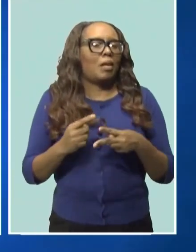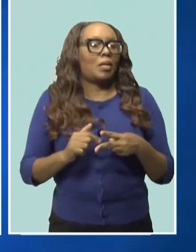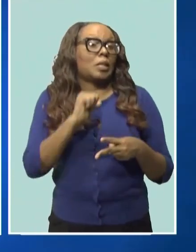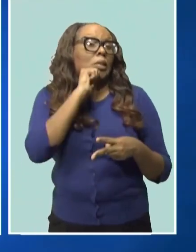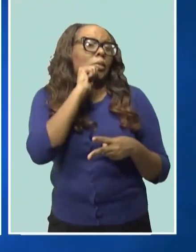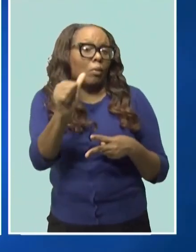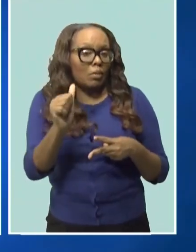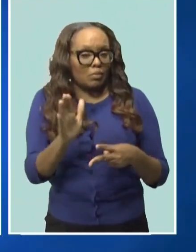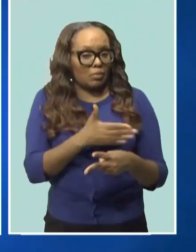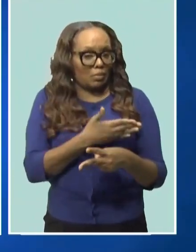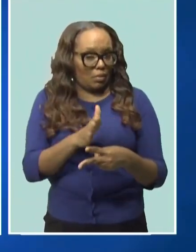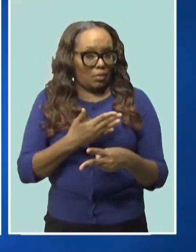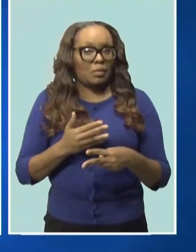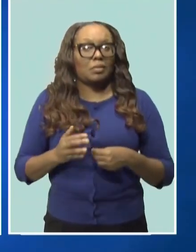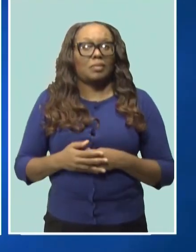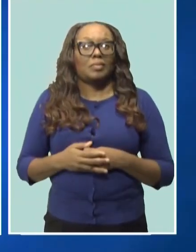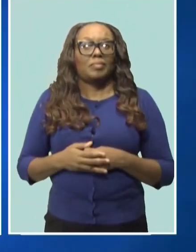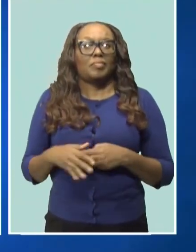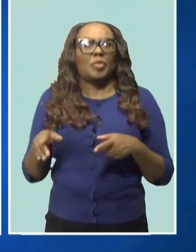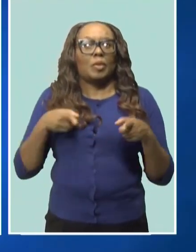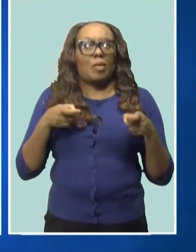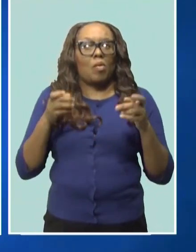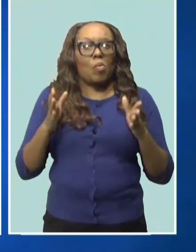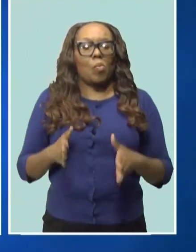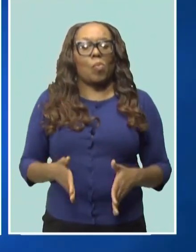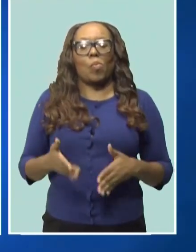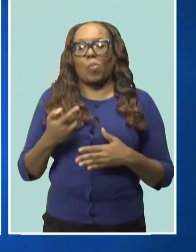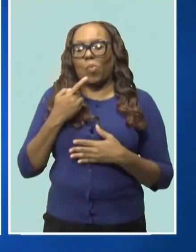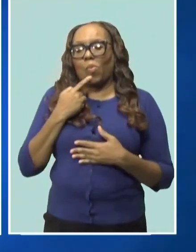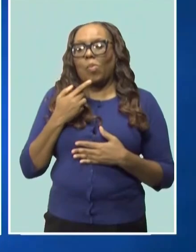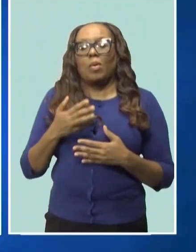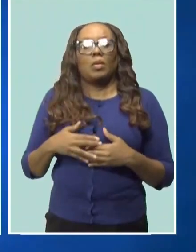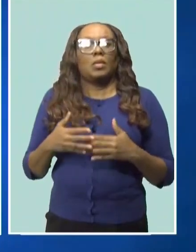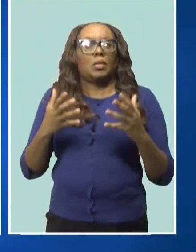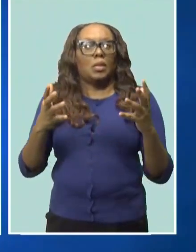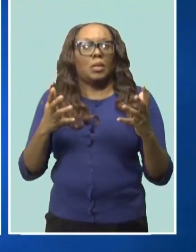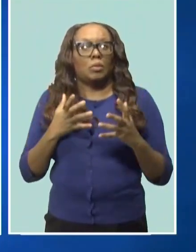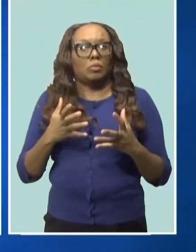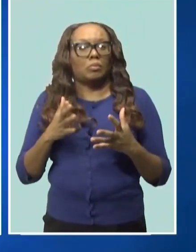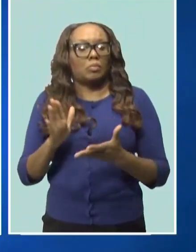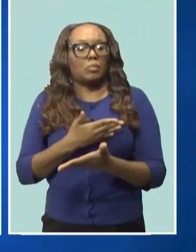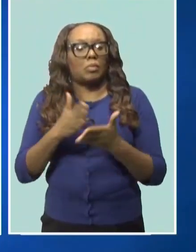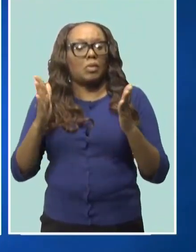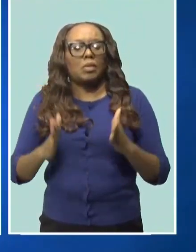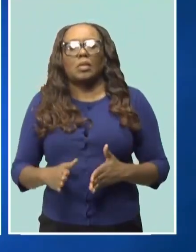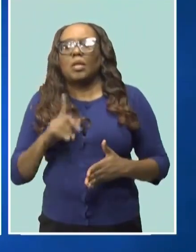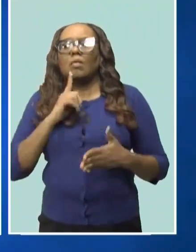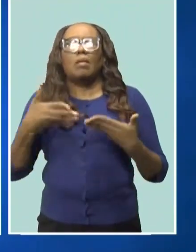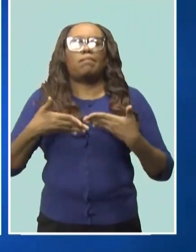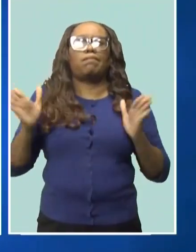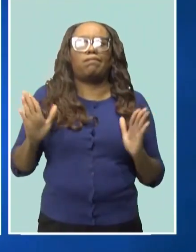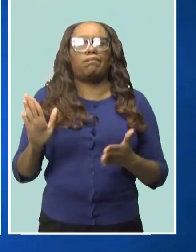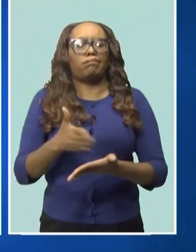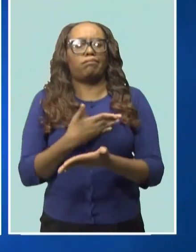the competition. Tent manager Eleanor Rice says all she wants is for the artists to be able to sing without fear of being sued.